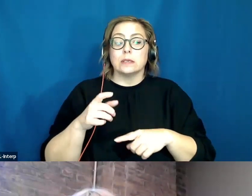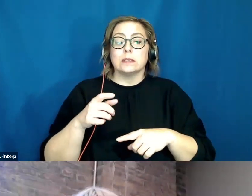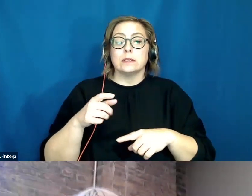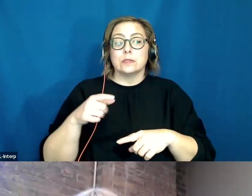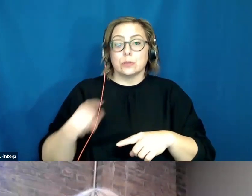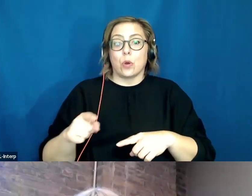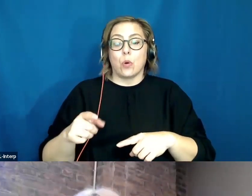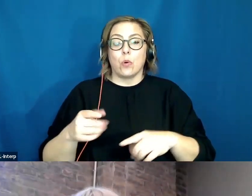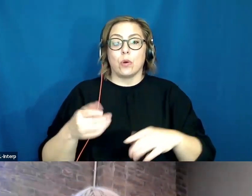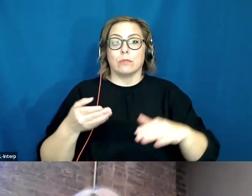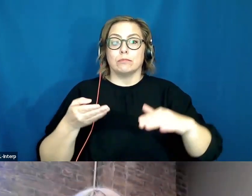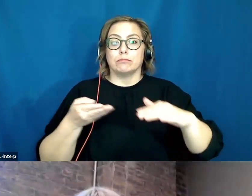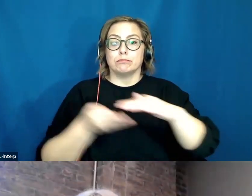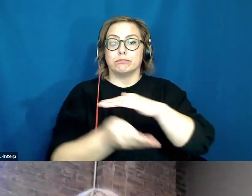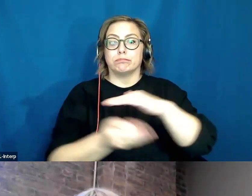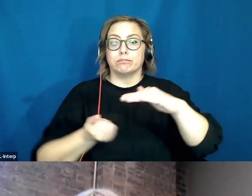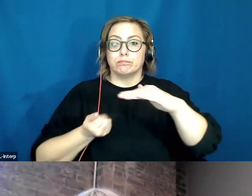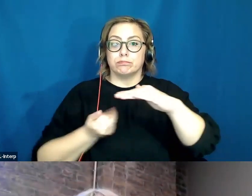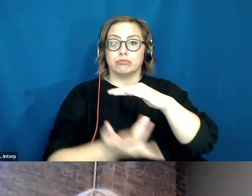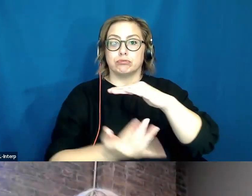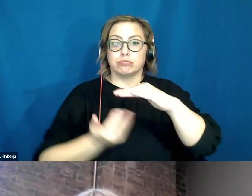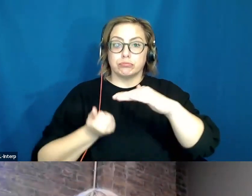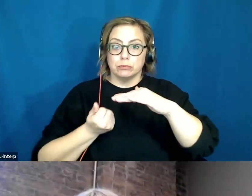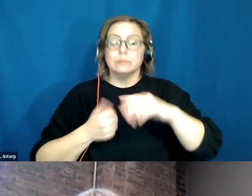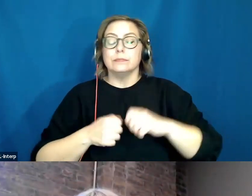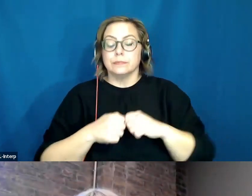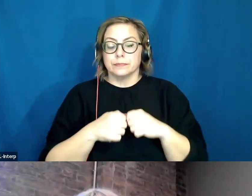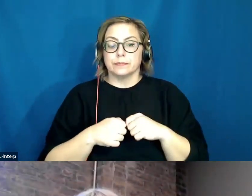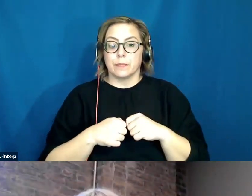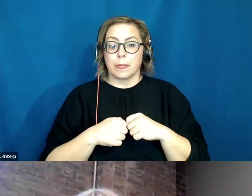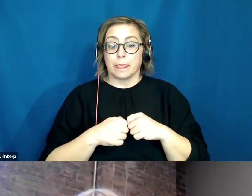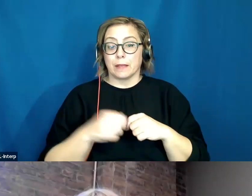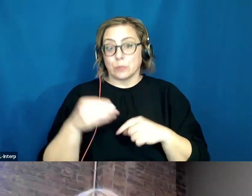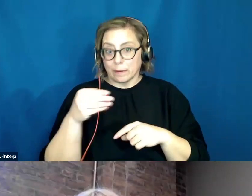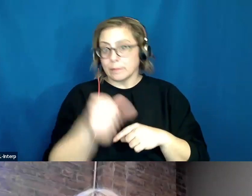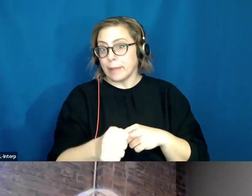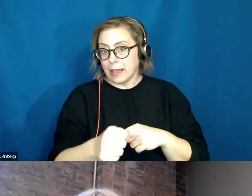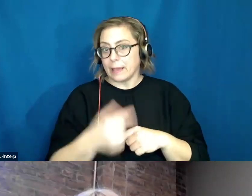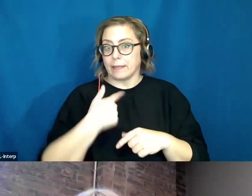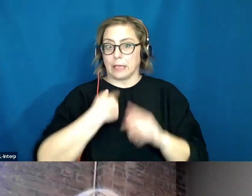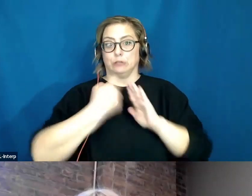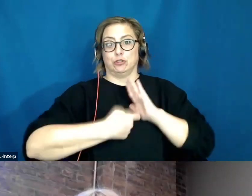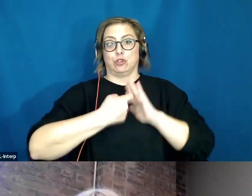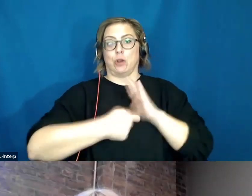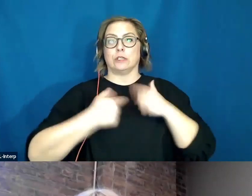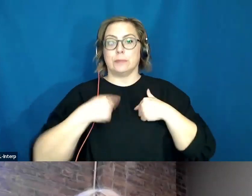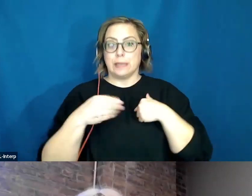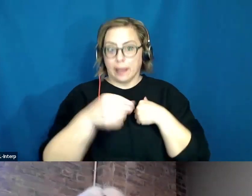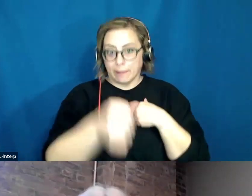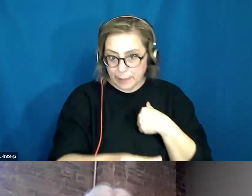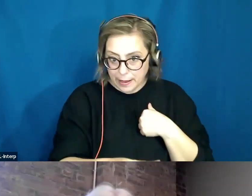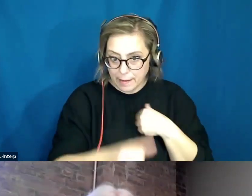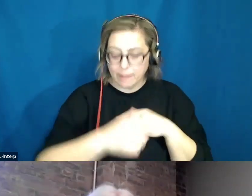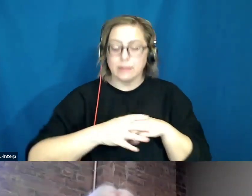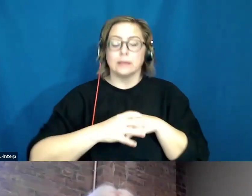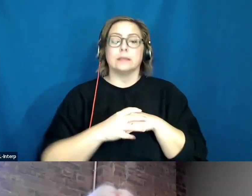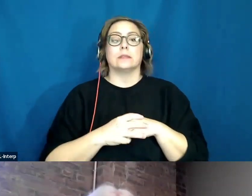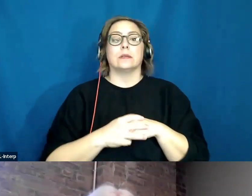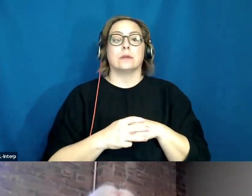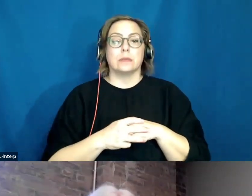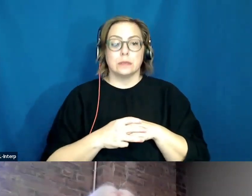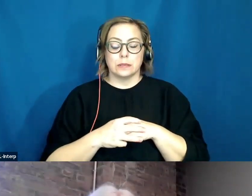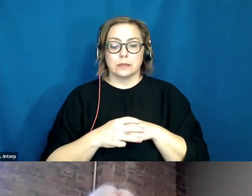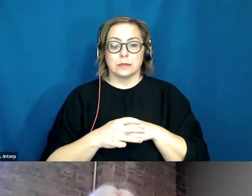them fire things for you. But would it be could I get a